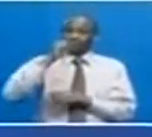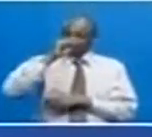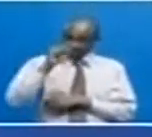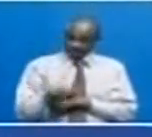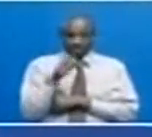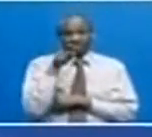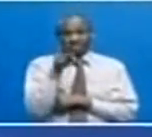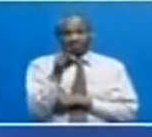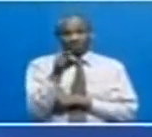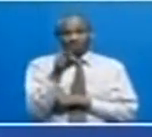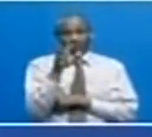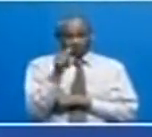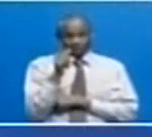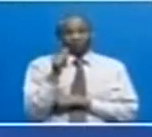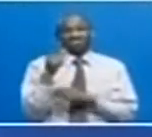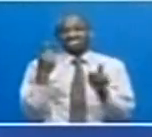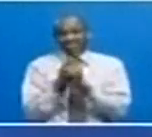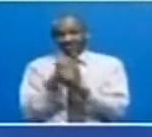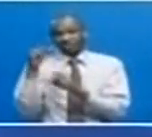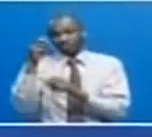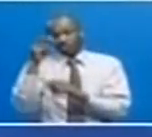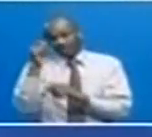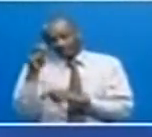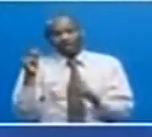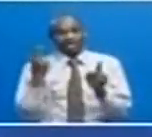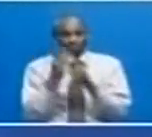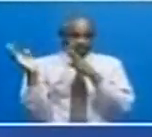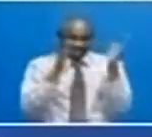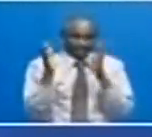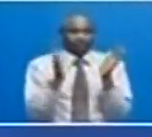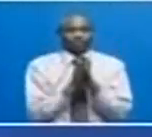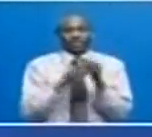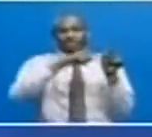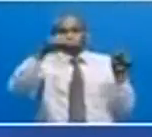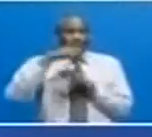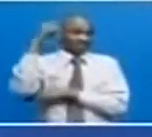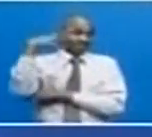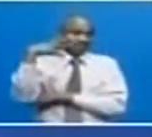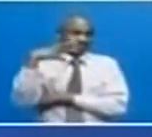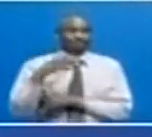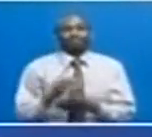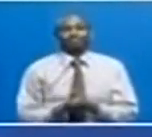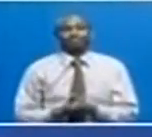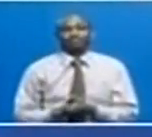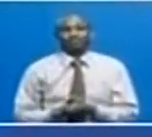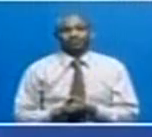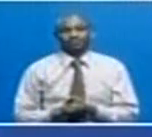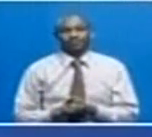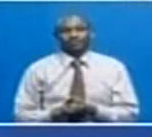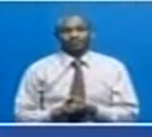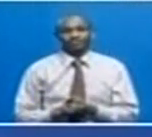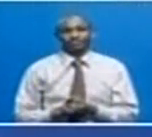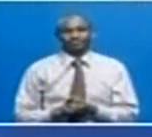megawatts mainly from green sources like geothermal, wind and solar. Economic policy and energy policy